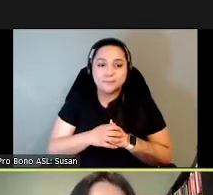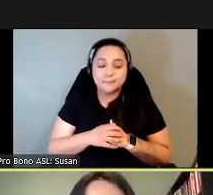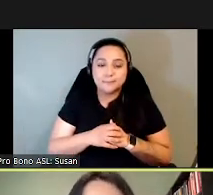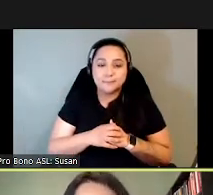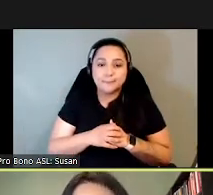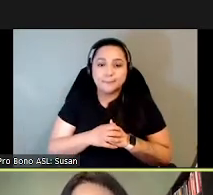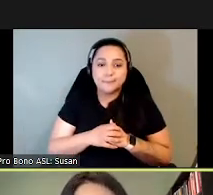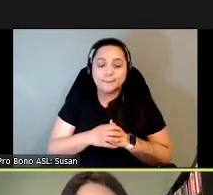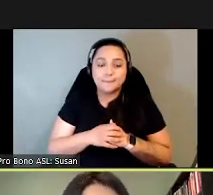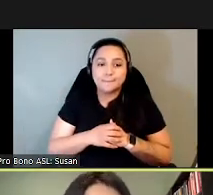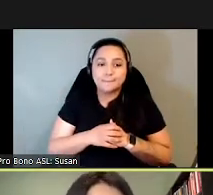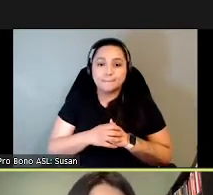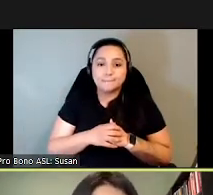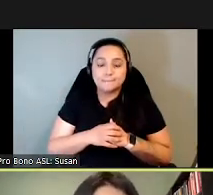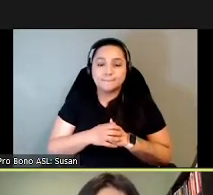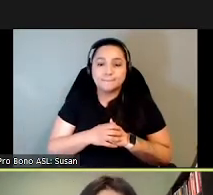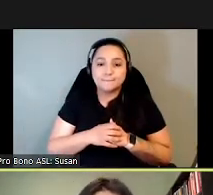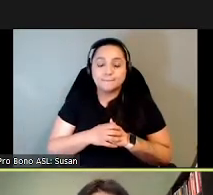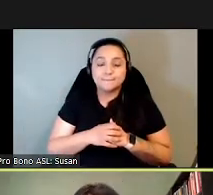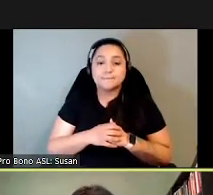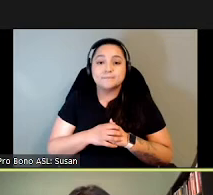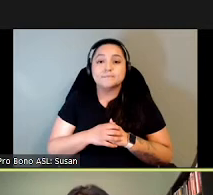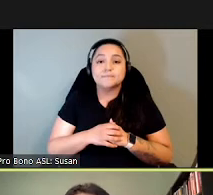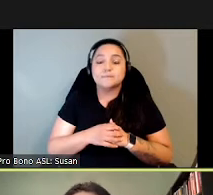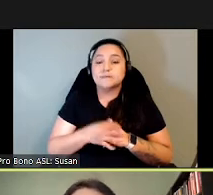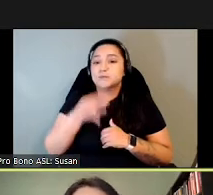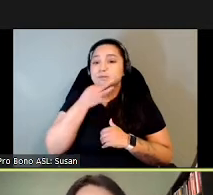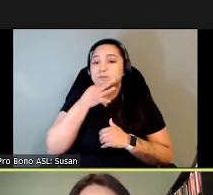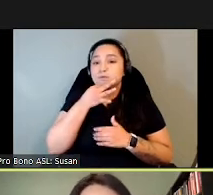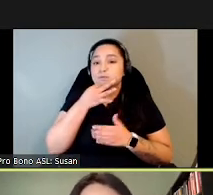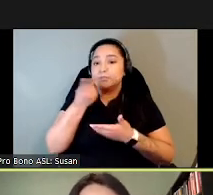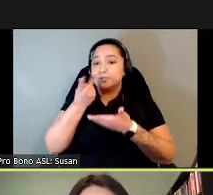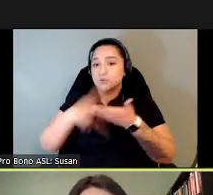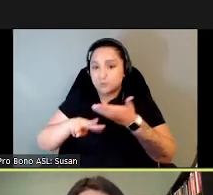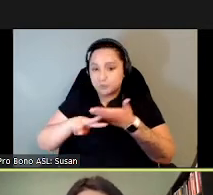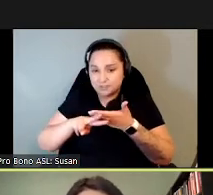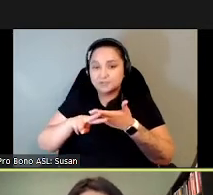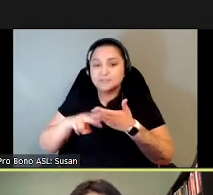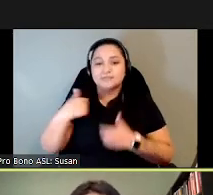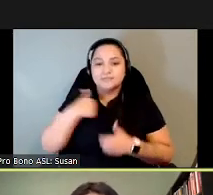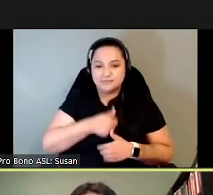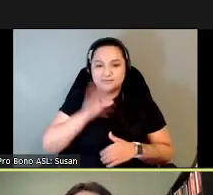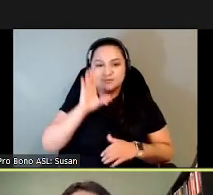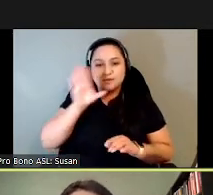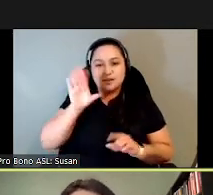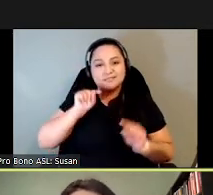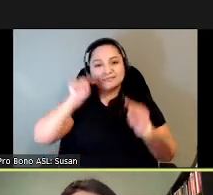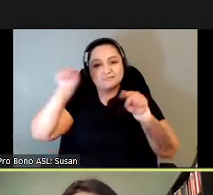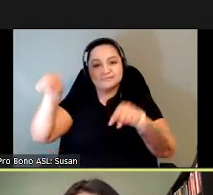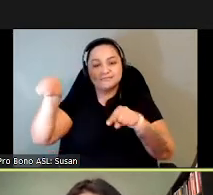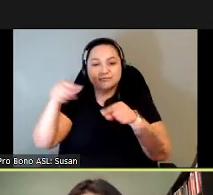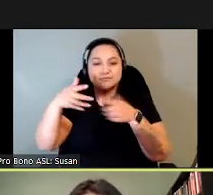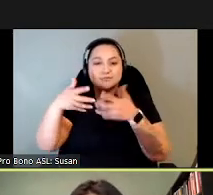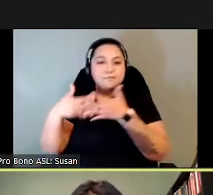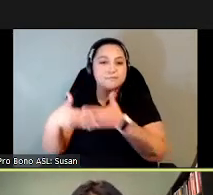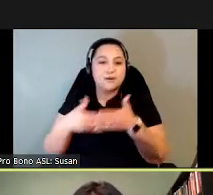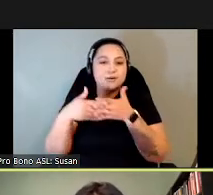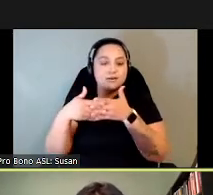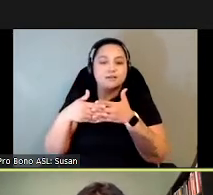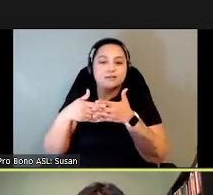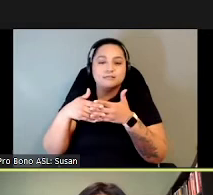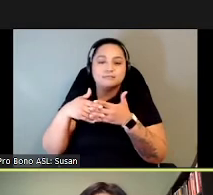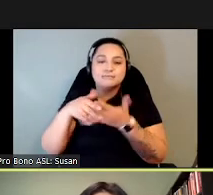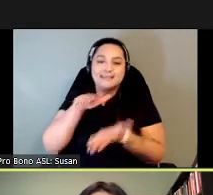So in 2 weeks, we will be presenting this data at the American Academy of